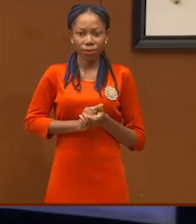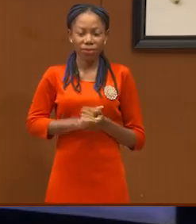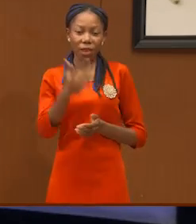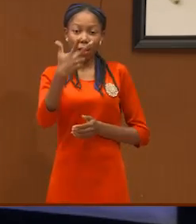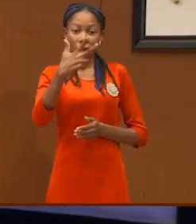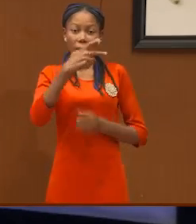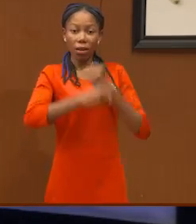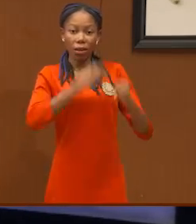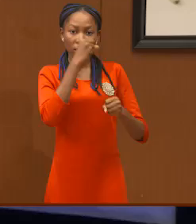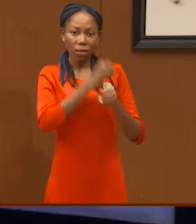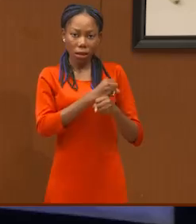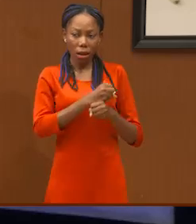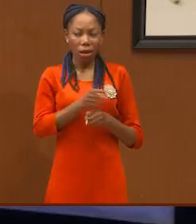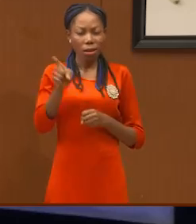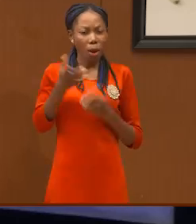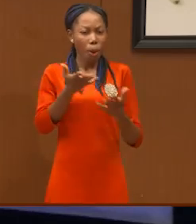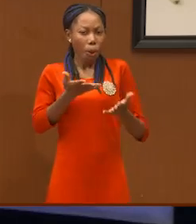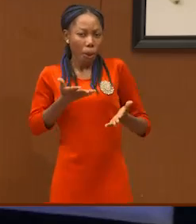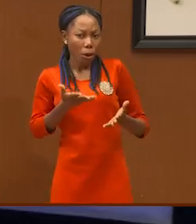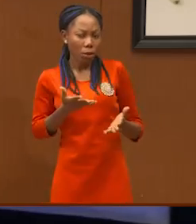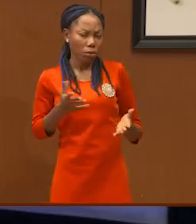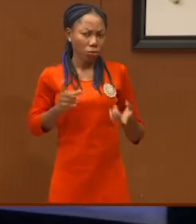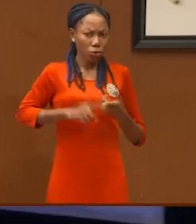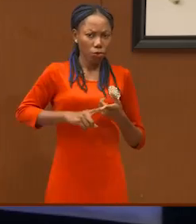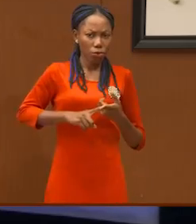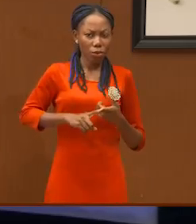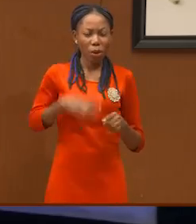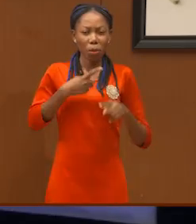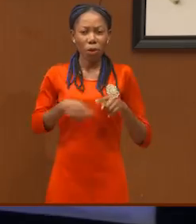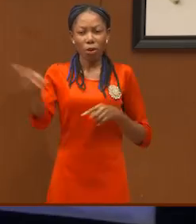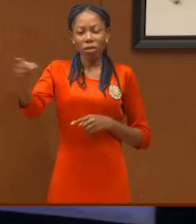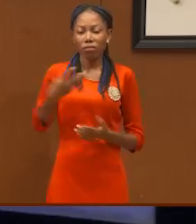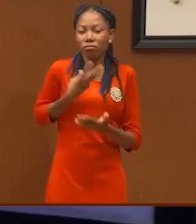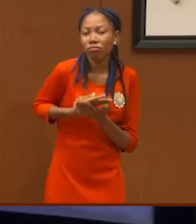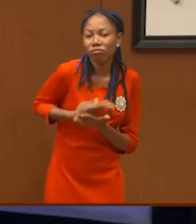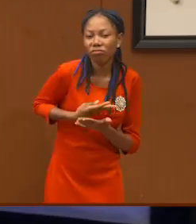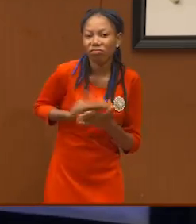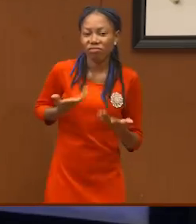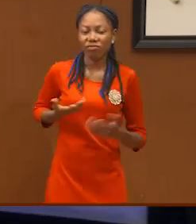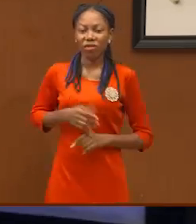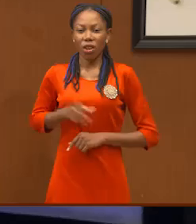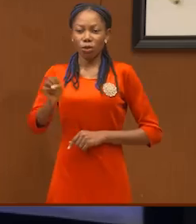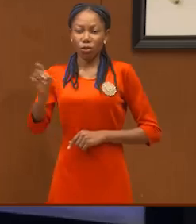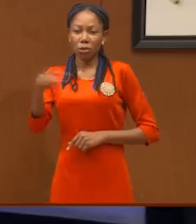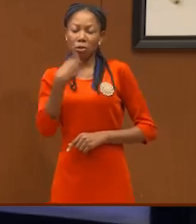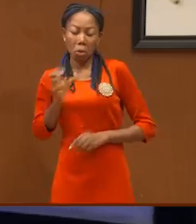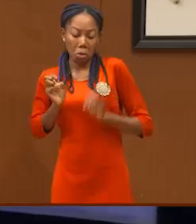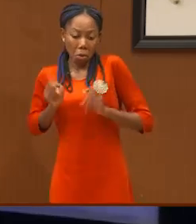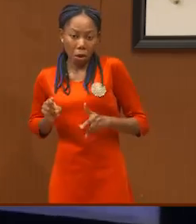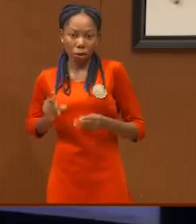3 years ago, I wanted to, but he appealed to me and just gave him